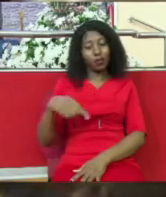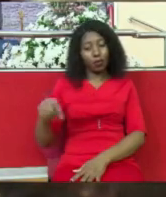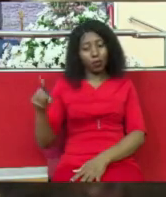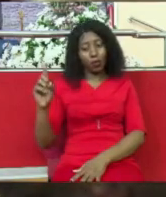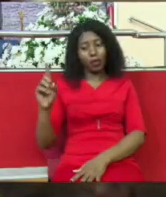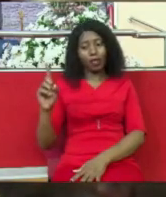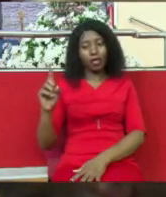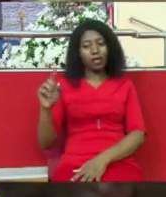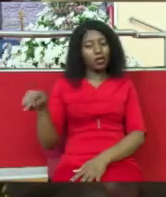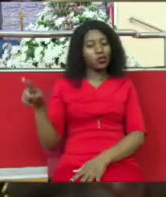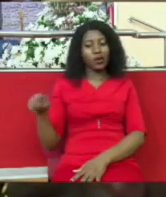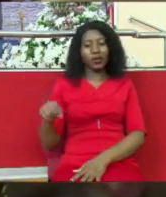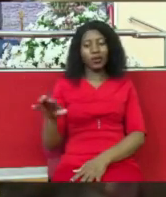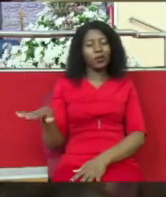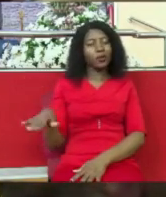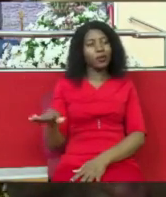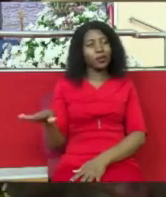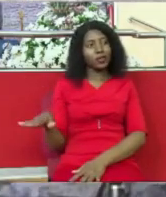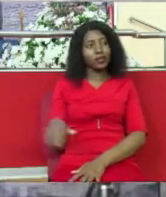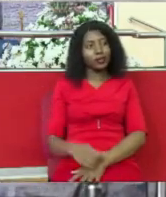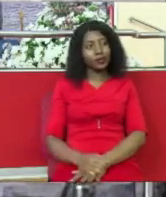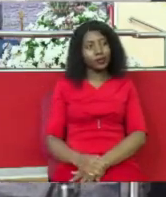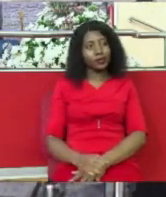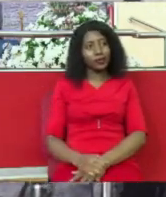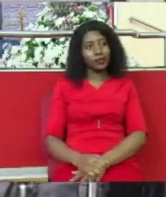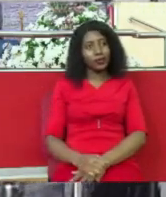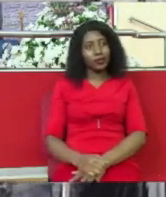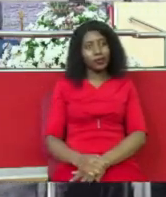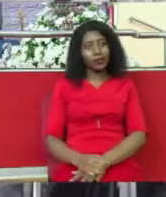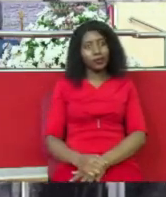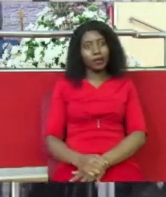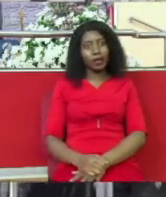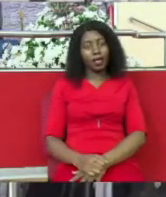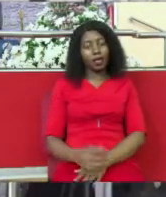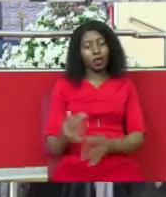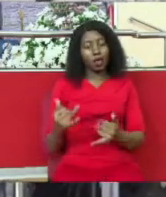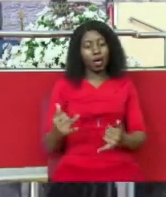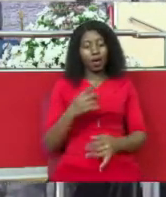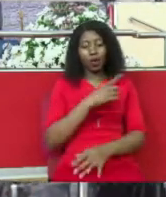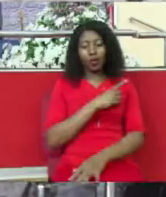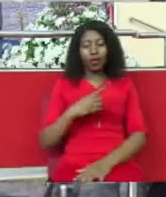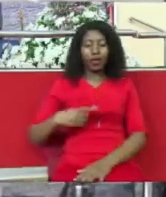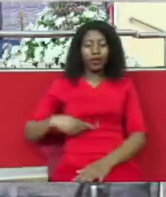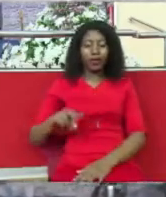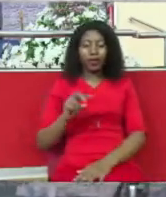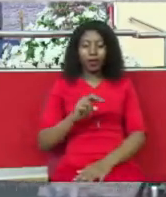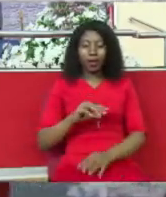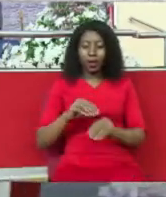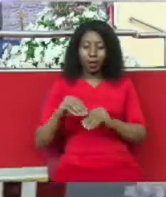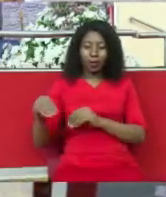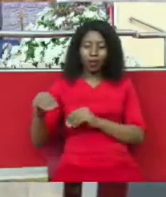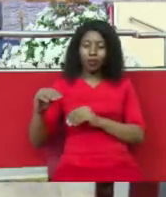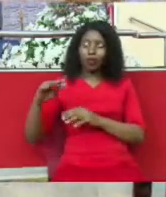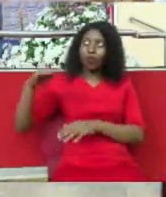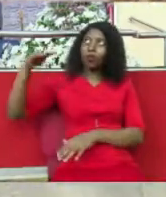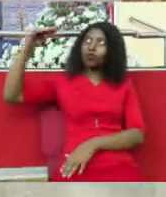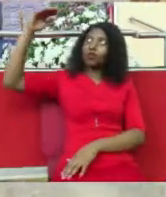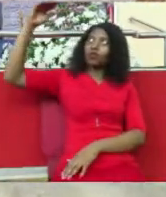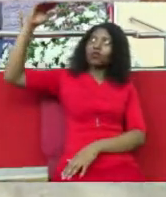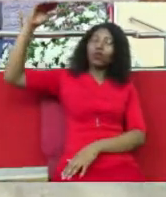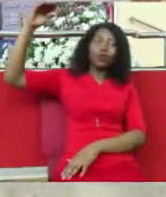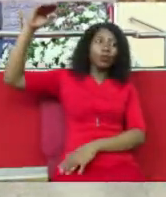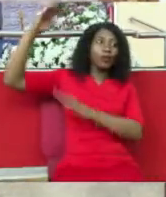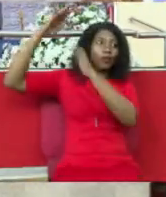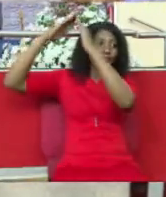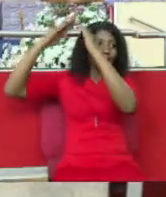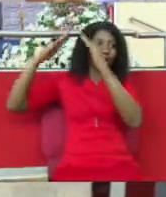Utajipata umeingia mahali pasipofaa. So he strayed on the roof and saw someone showering. Akaenda kupanda kule juu ya dira,